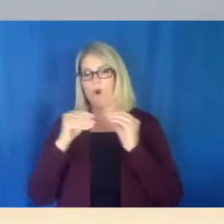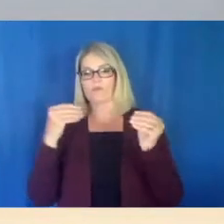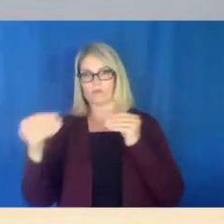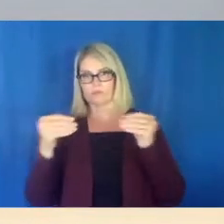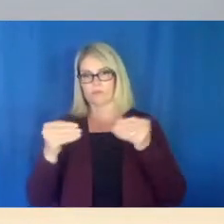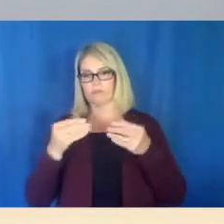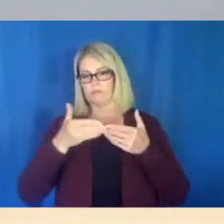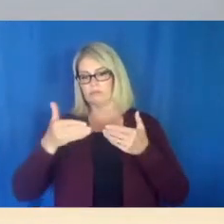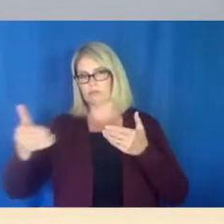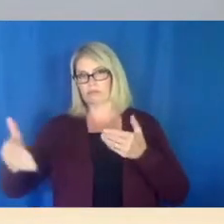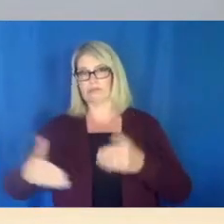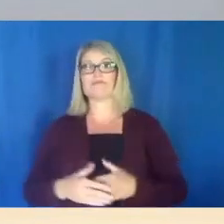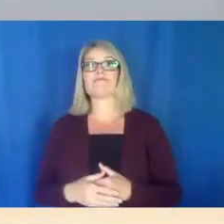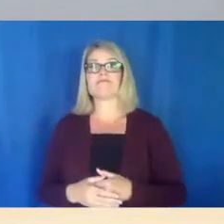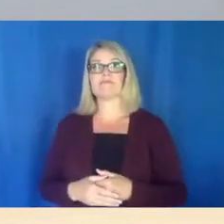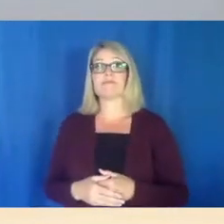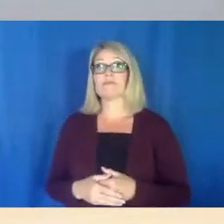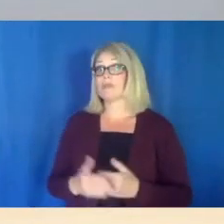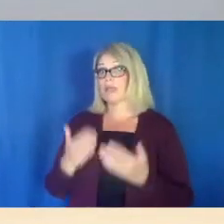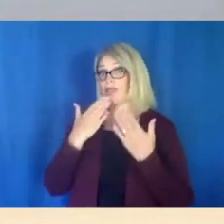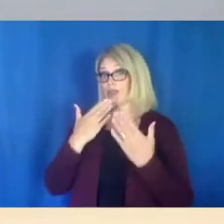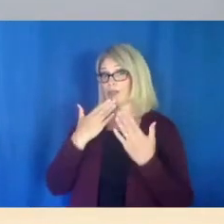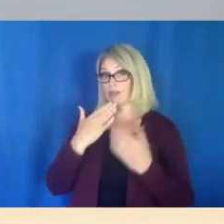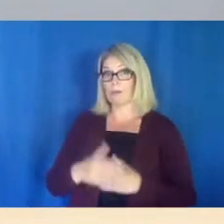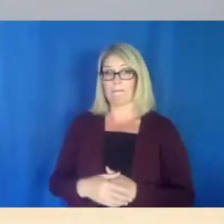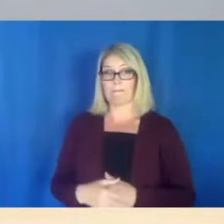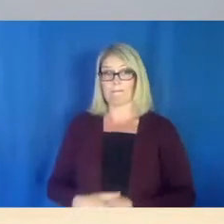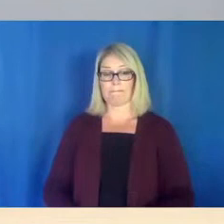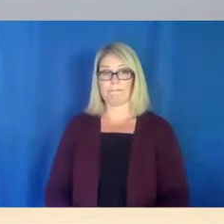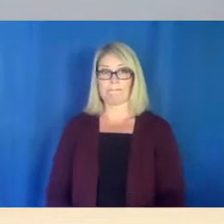Okay, thank you very much. Thank you.